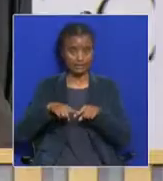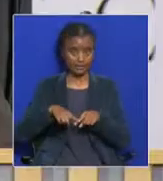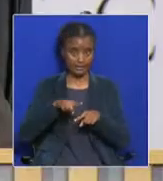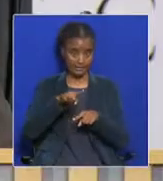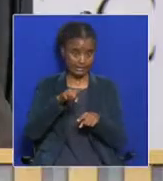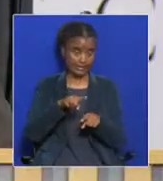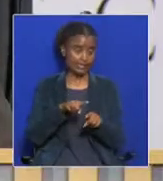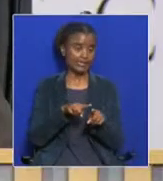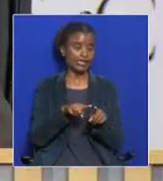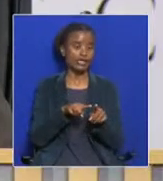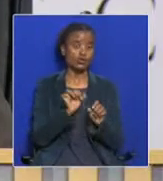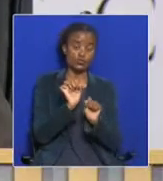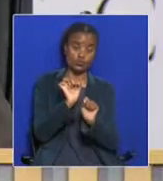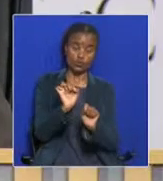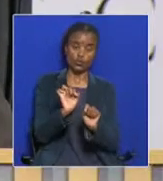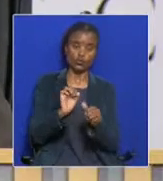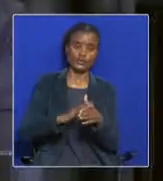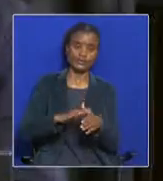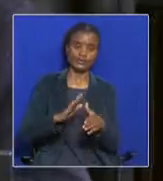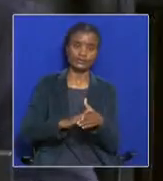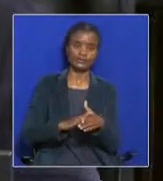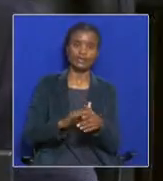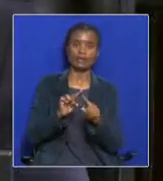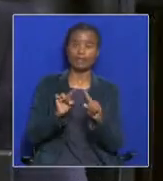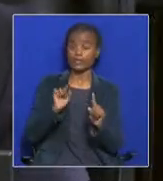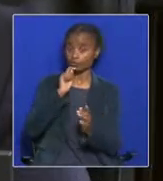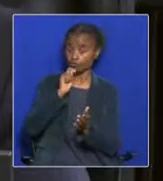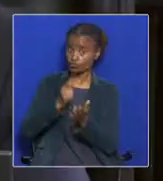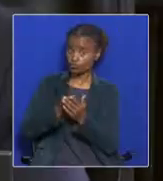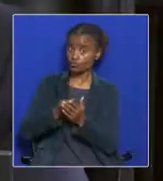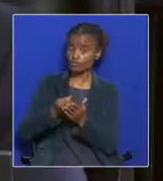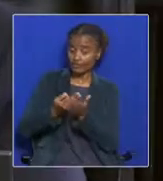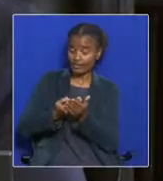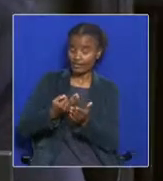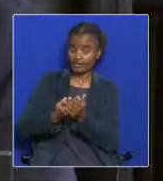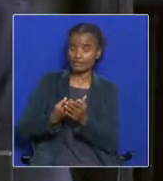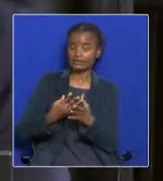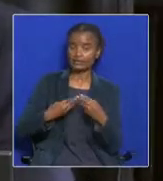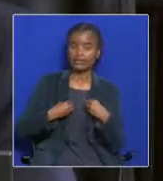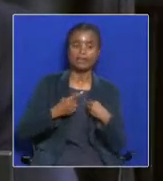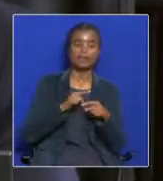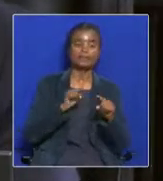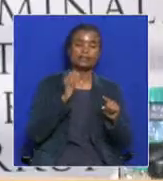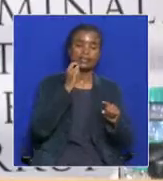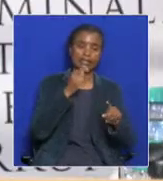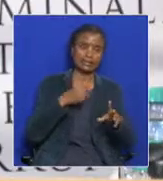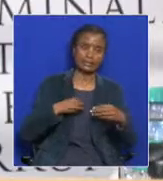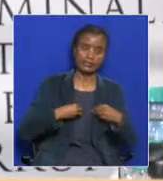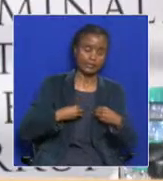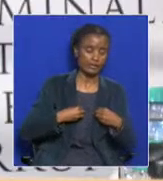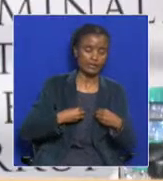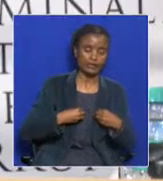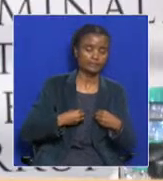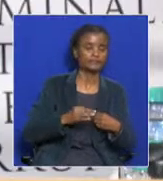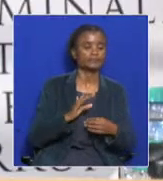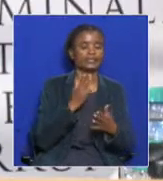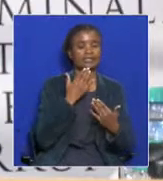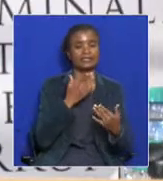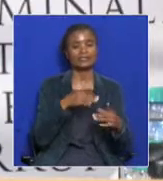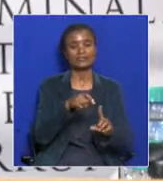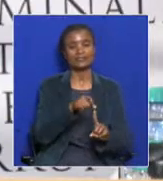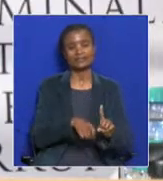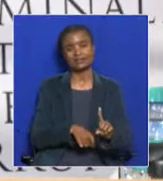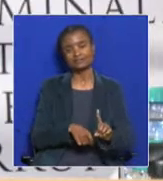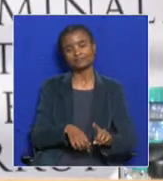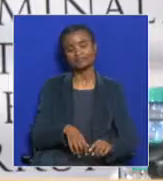that that. they Yes, are I acceptable. understand. I'm not saying they are not acceptable. Yes, Chair. Thank you. Thank you, Chair, for the precision. I was